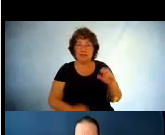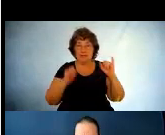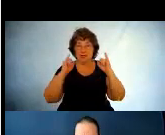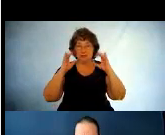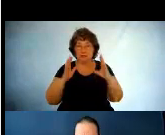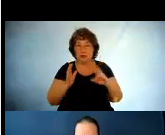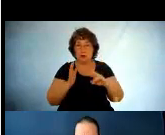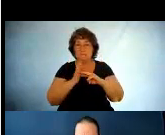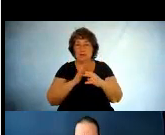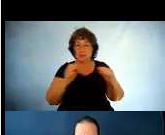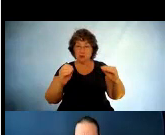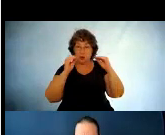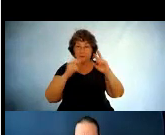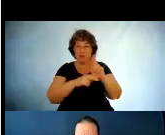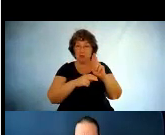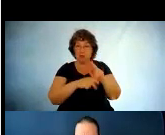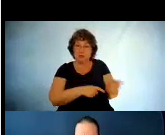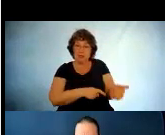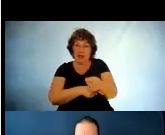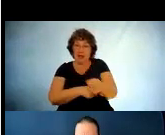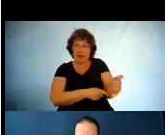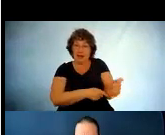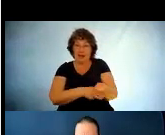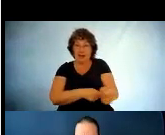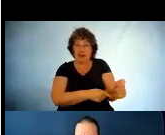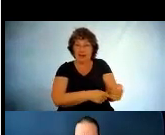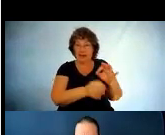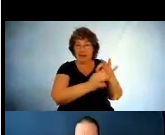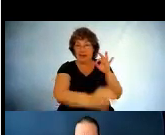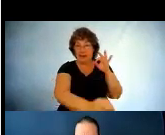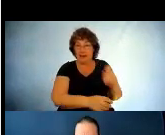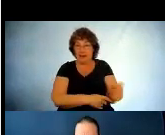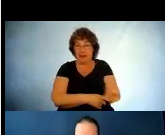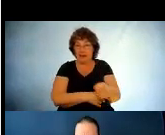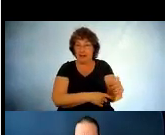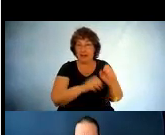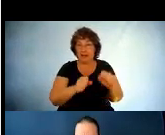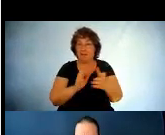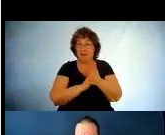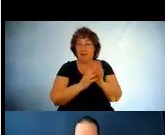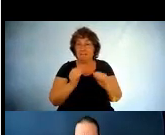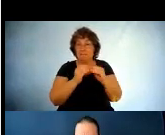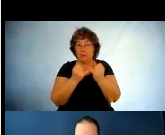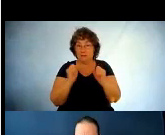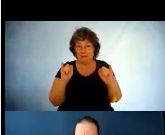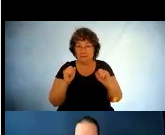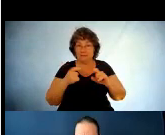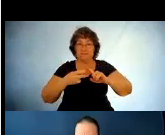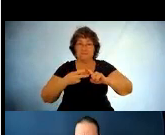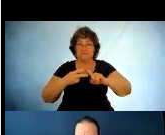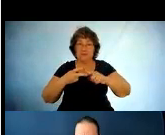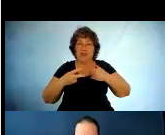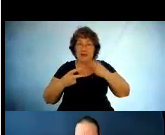that area. And also I was given a vision teacher who taught me not only Braille, but also how